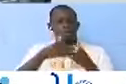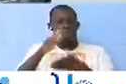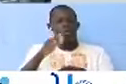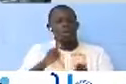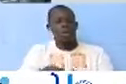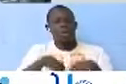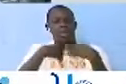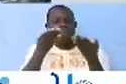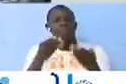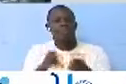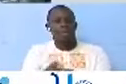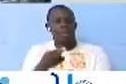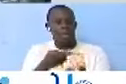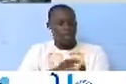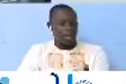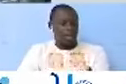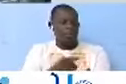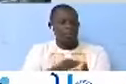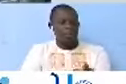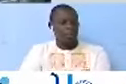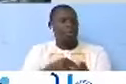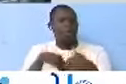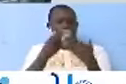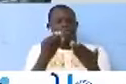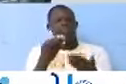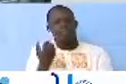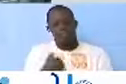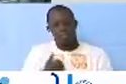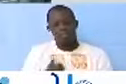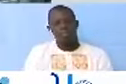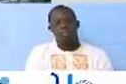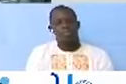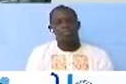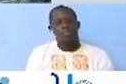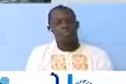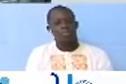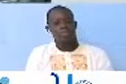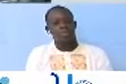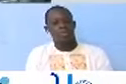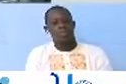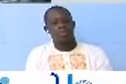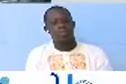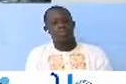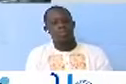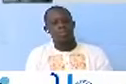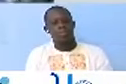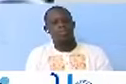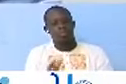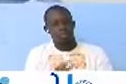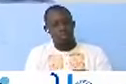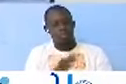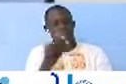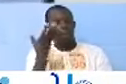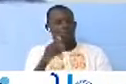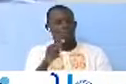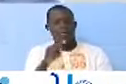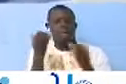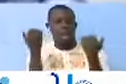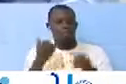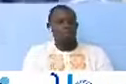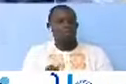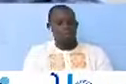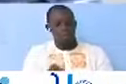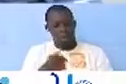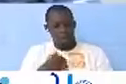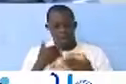should give them meat or ram. So, okay, okay, no. In that,